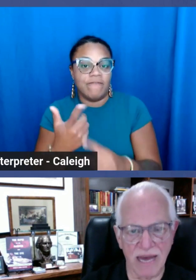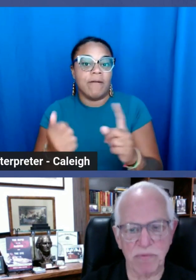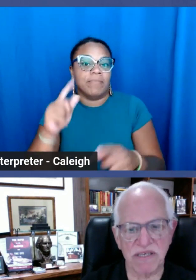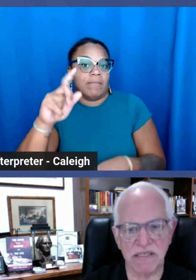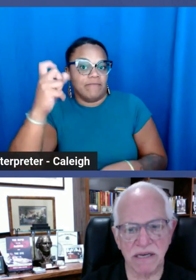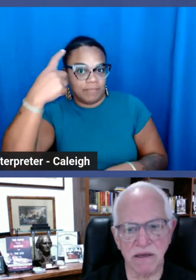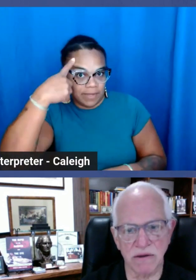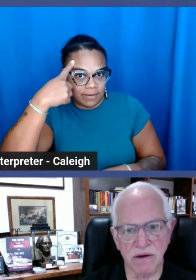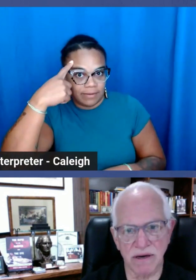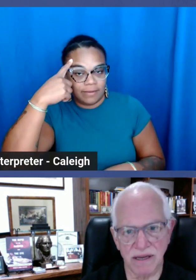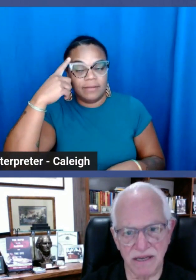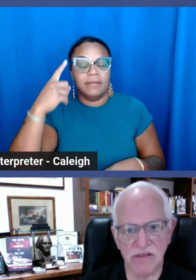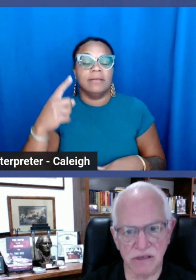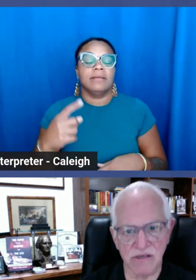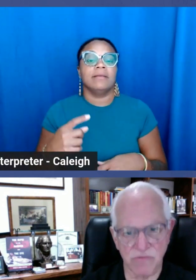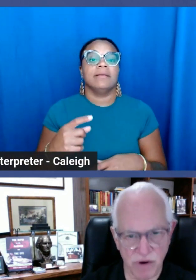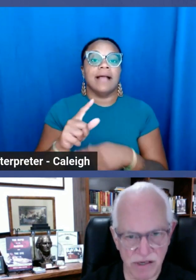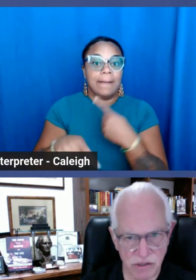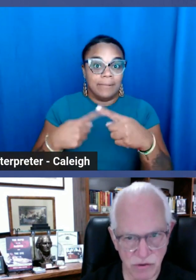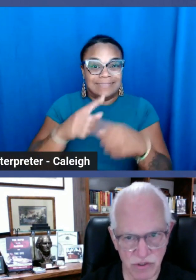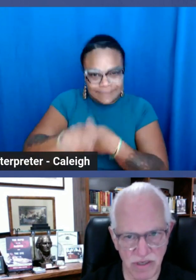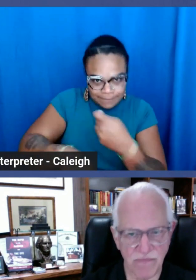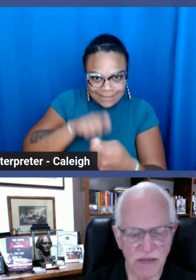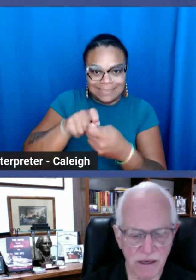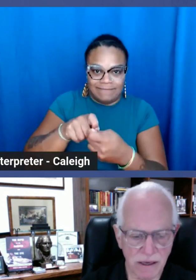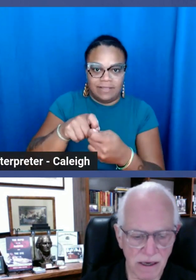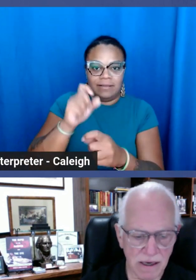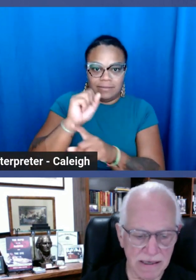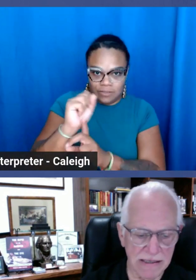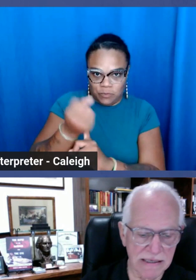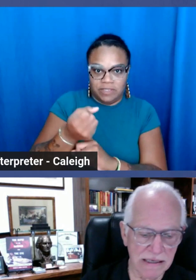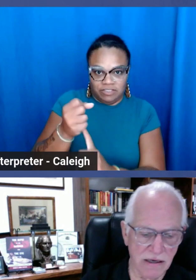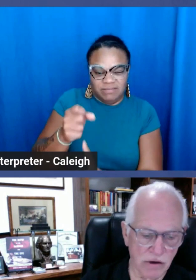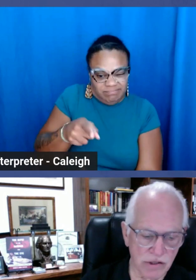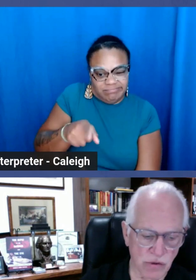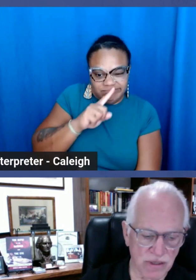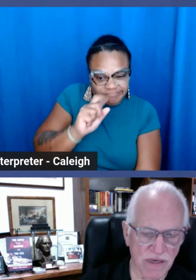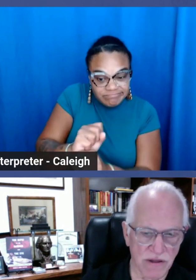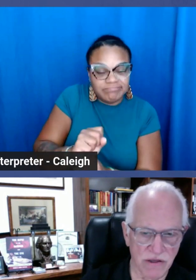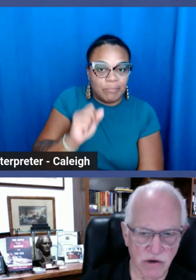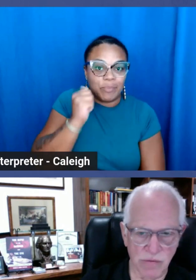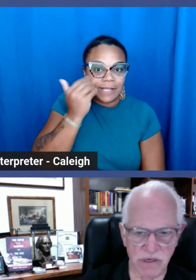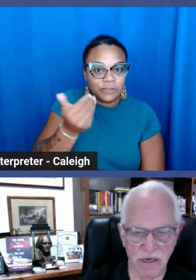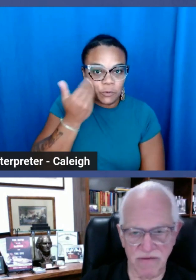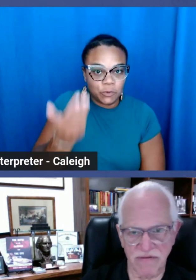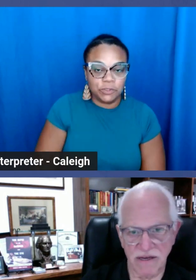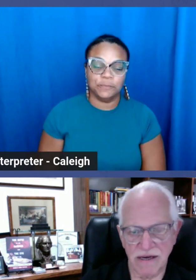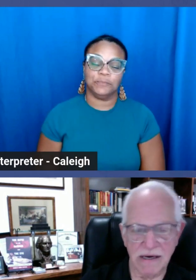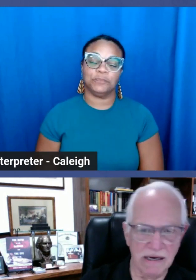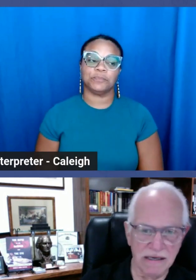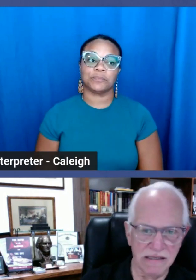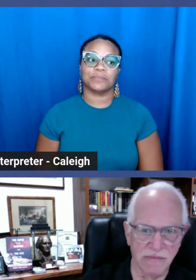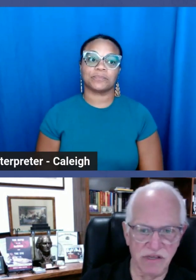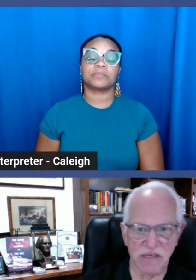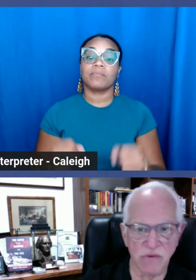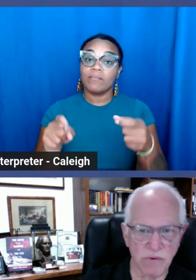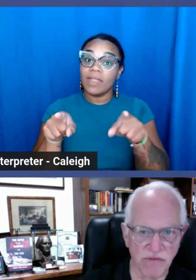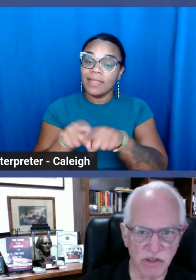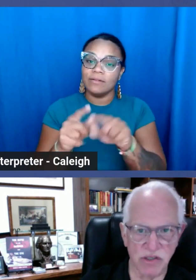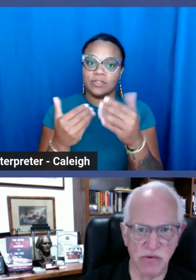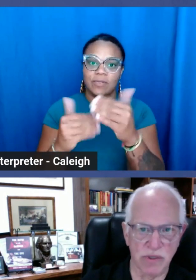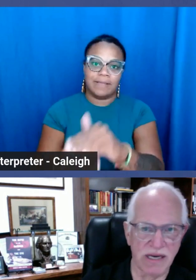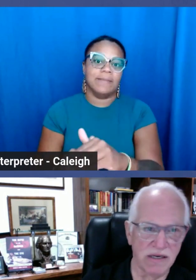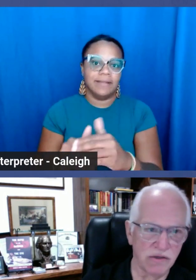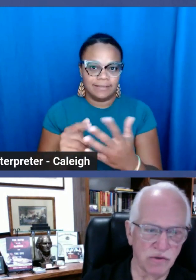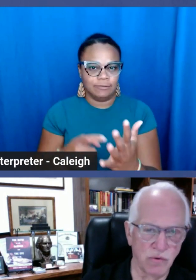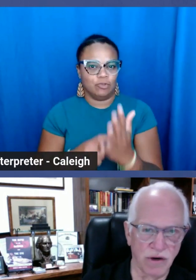involving a particular instance of prostitution. It also limited the terms of some of the civil